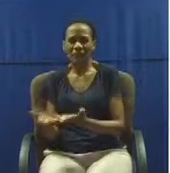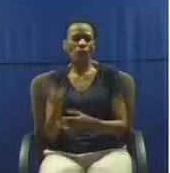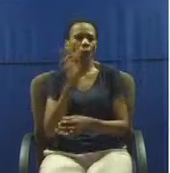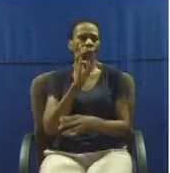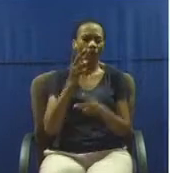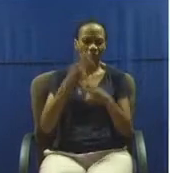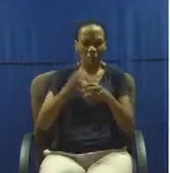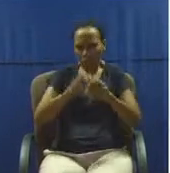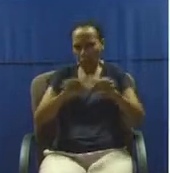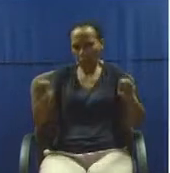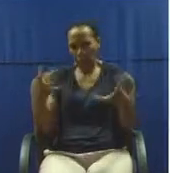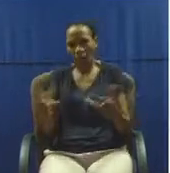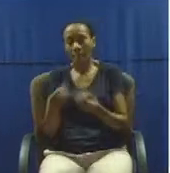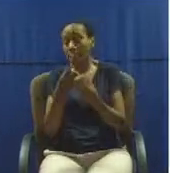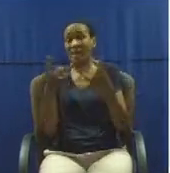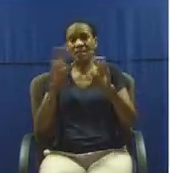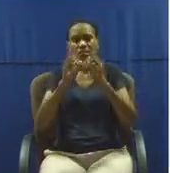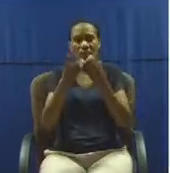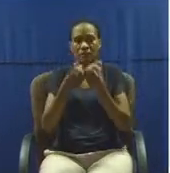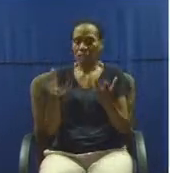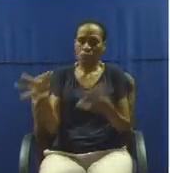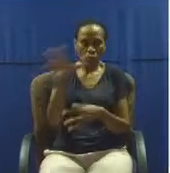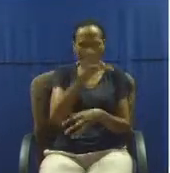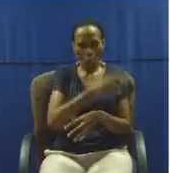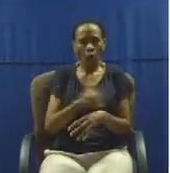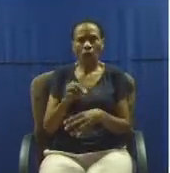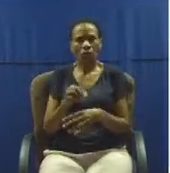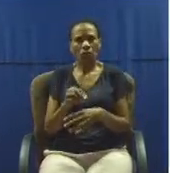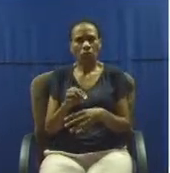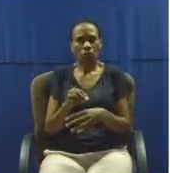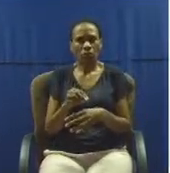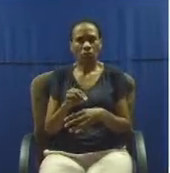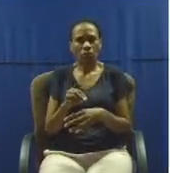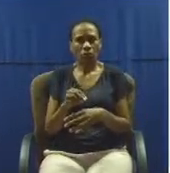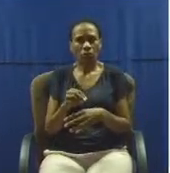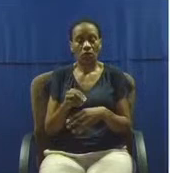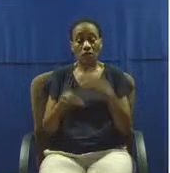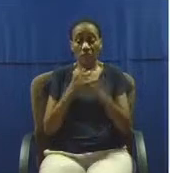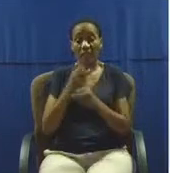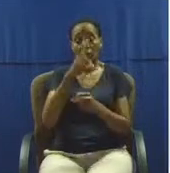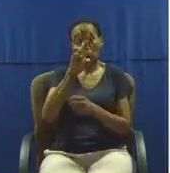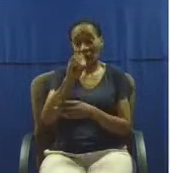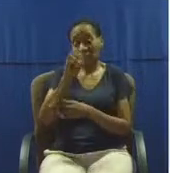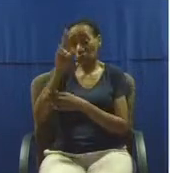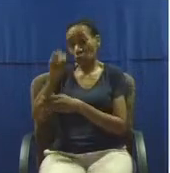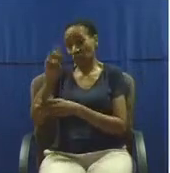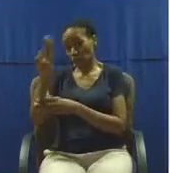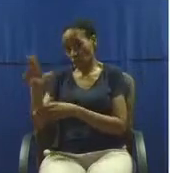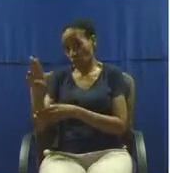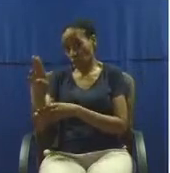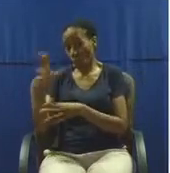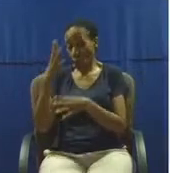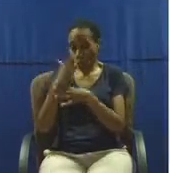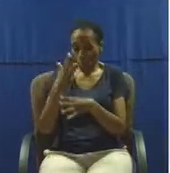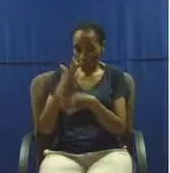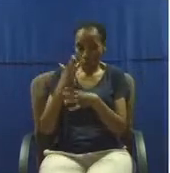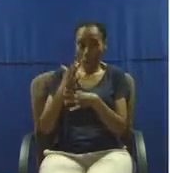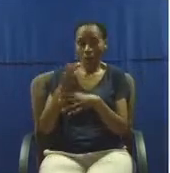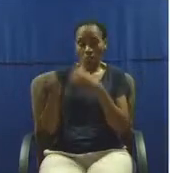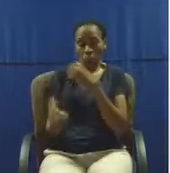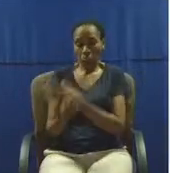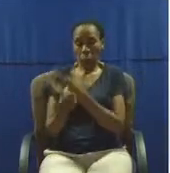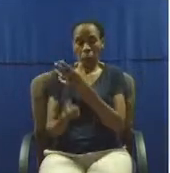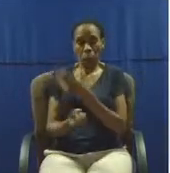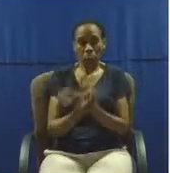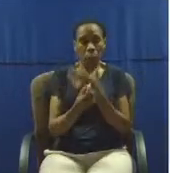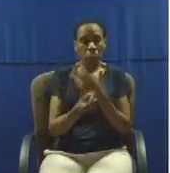and sanitation, and many others. Focus areas in 2022 should include the work that